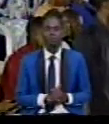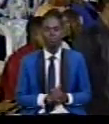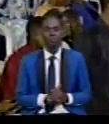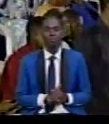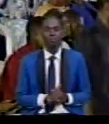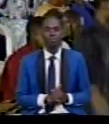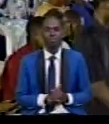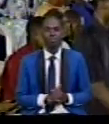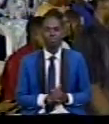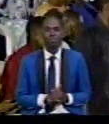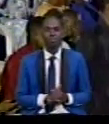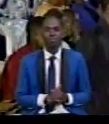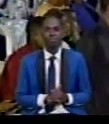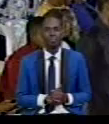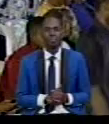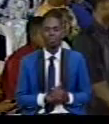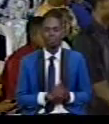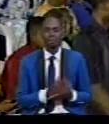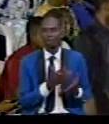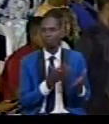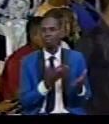Bring out those you've interviewed, please.